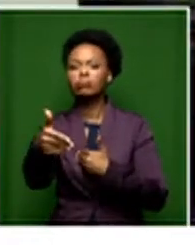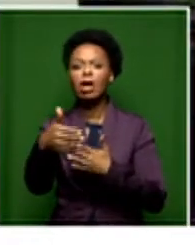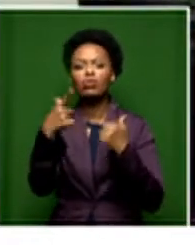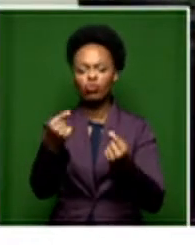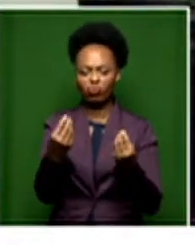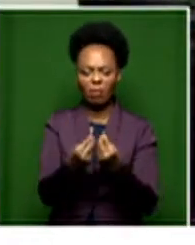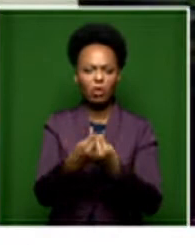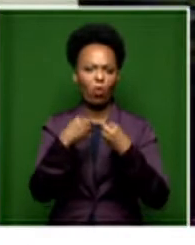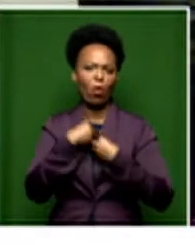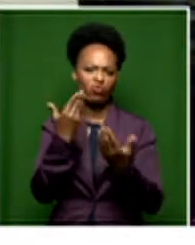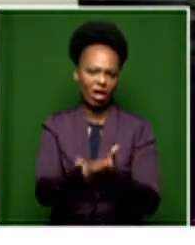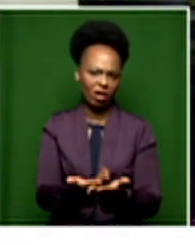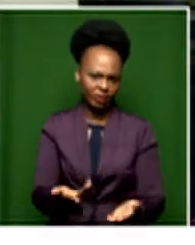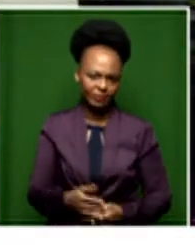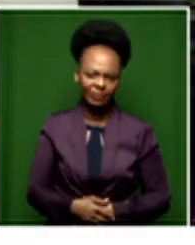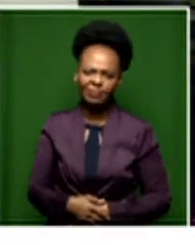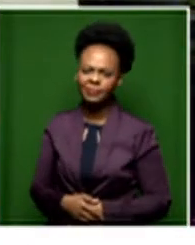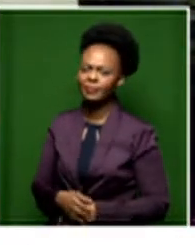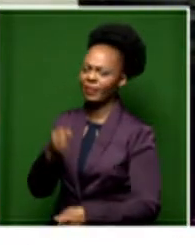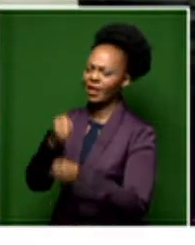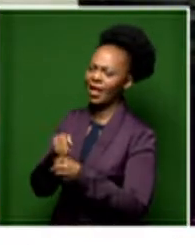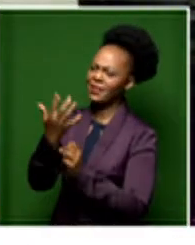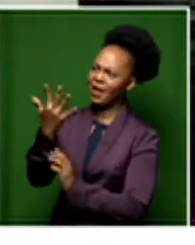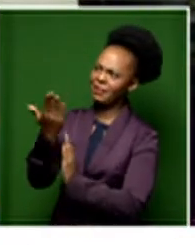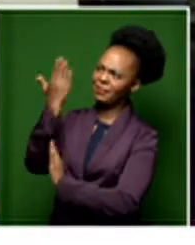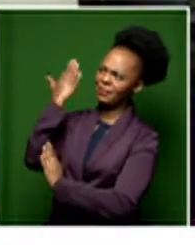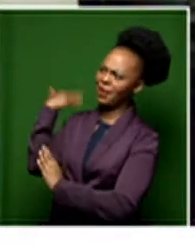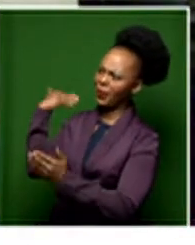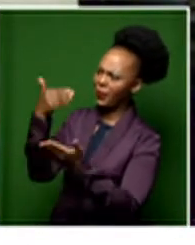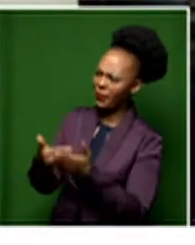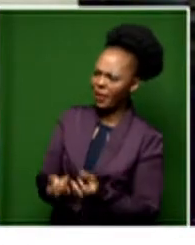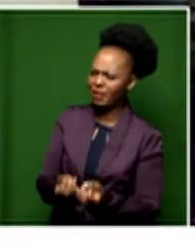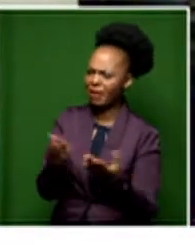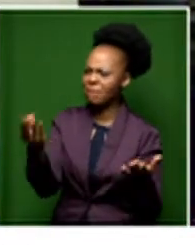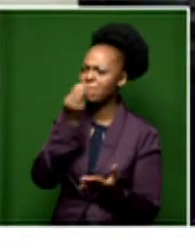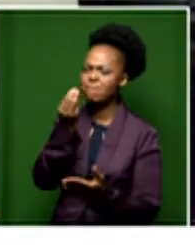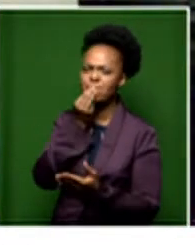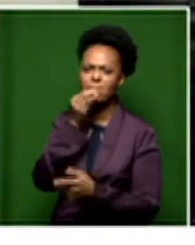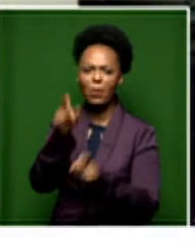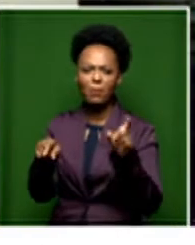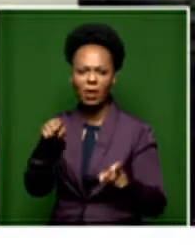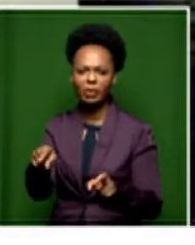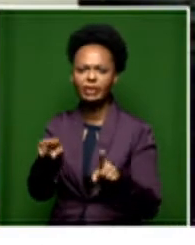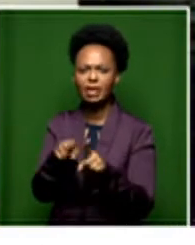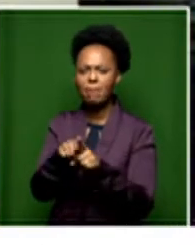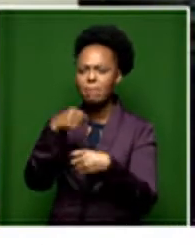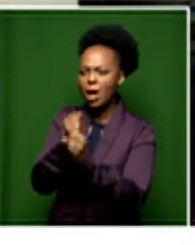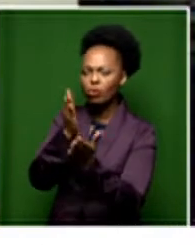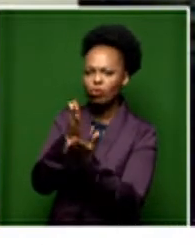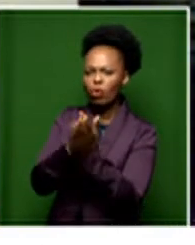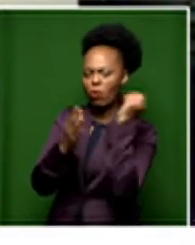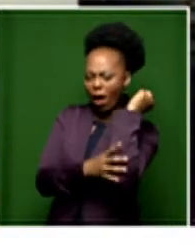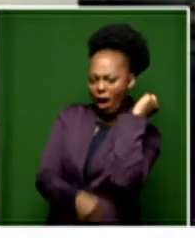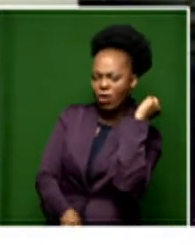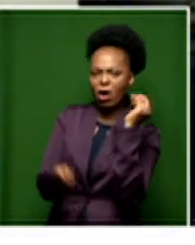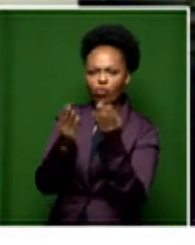And having served meals for the past 5 decades or so, how has this organization been assisting in ensuring that poverty and hunger in South Africa is